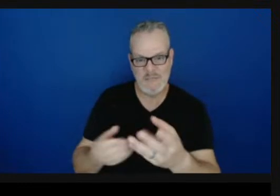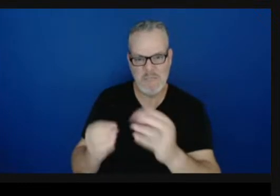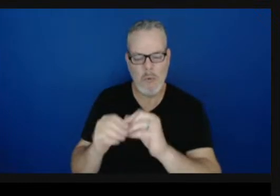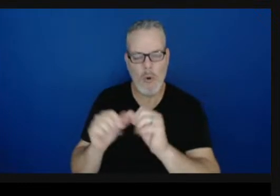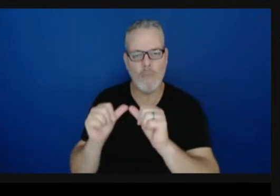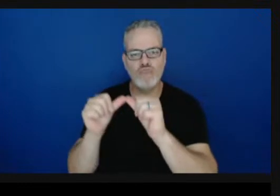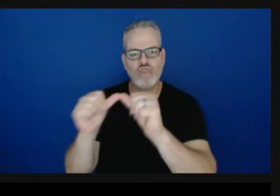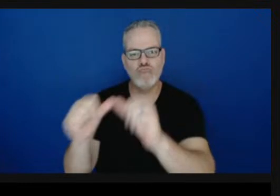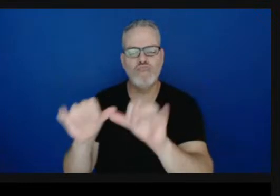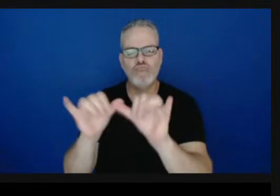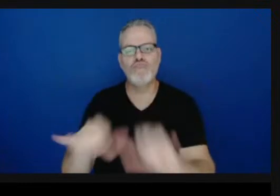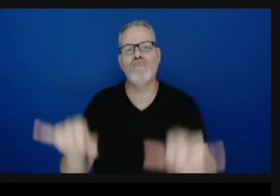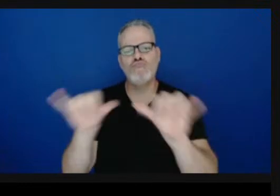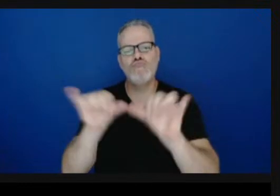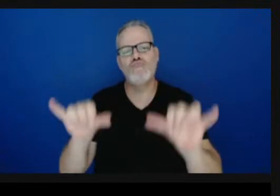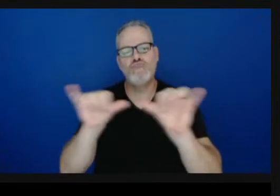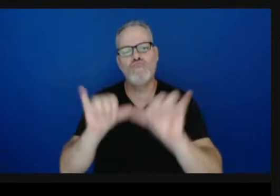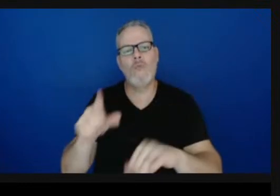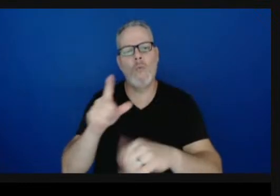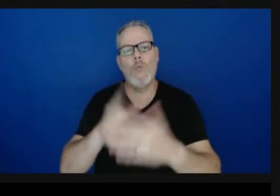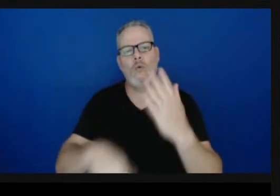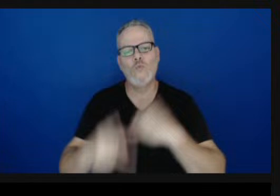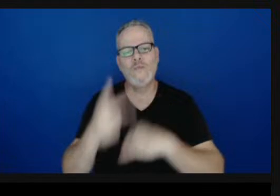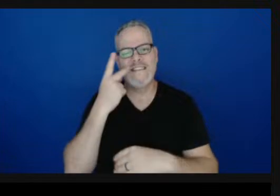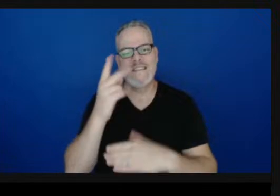pool eruption rates.